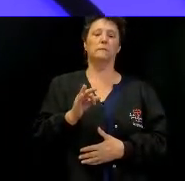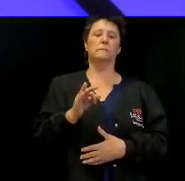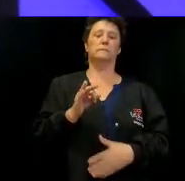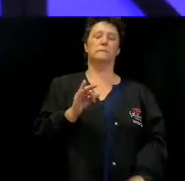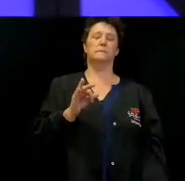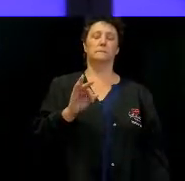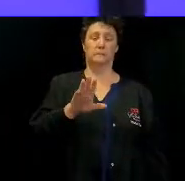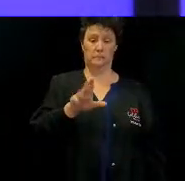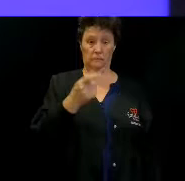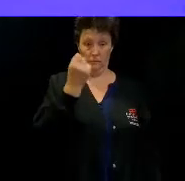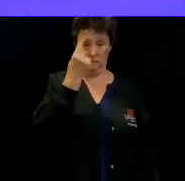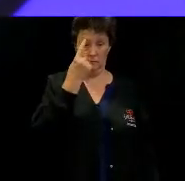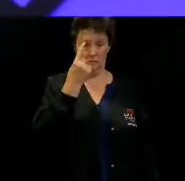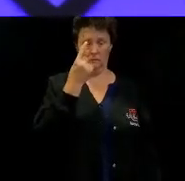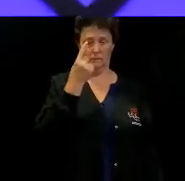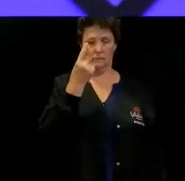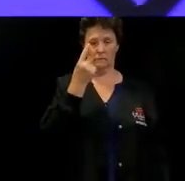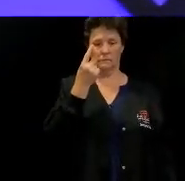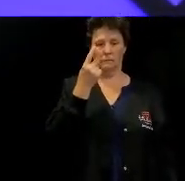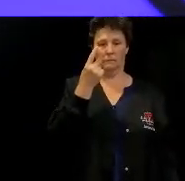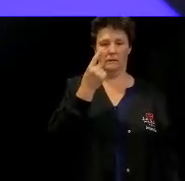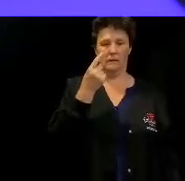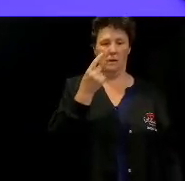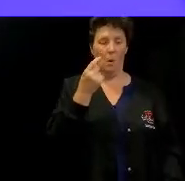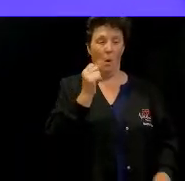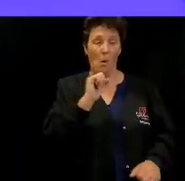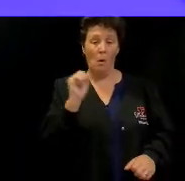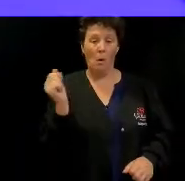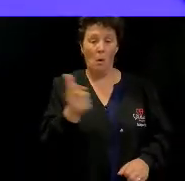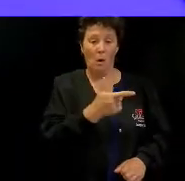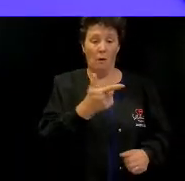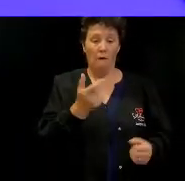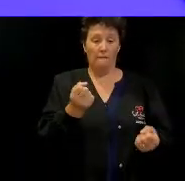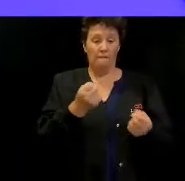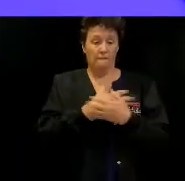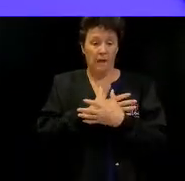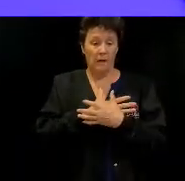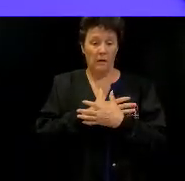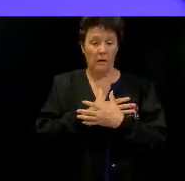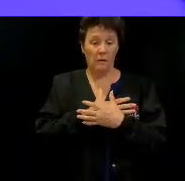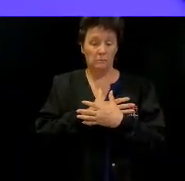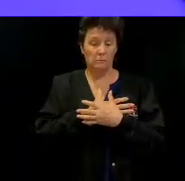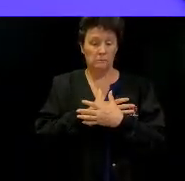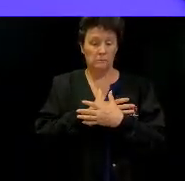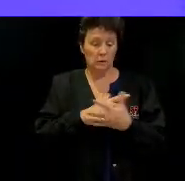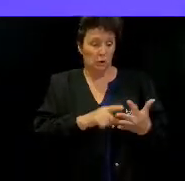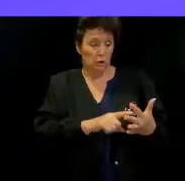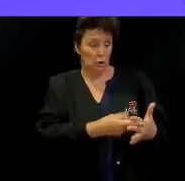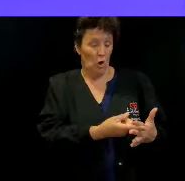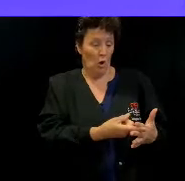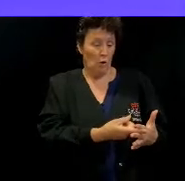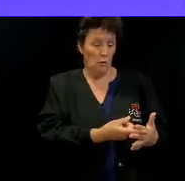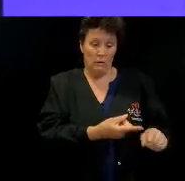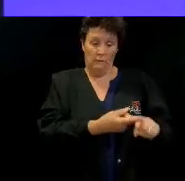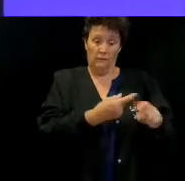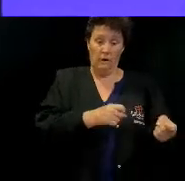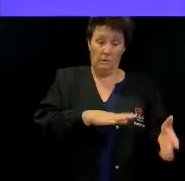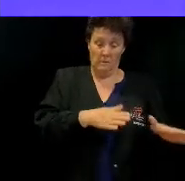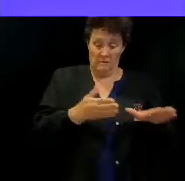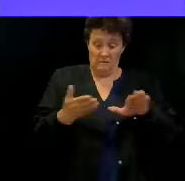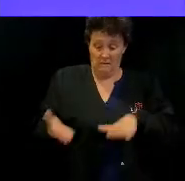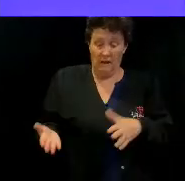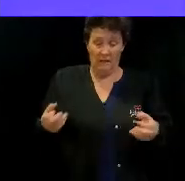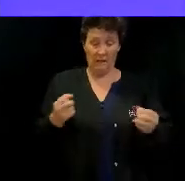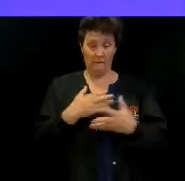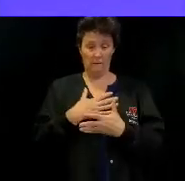Am I making sense here? Every fear is rooted in the fear of death. And Jesus didn't just come to take away the